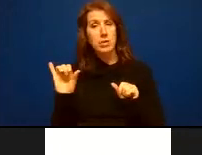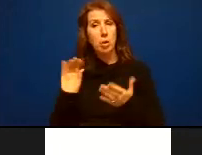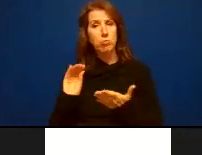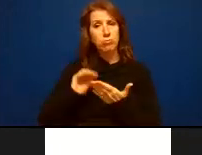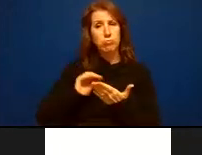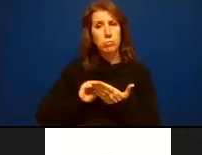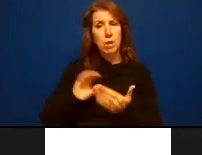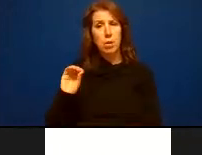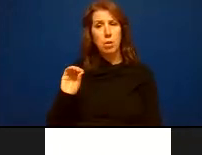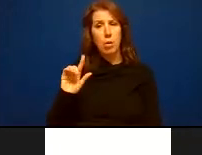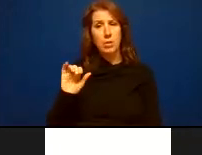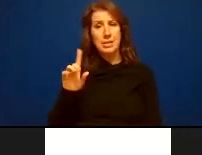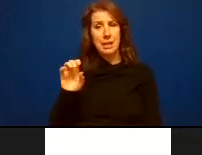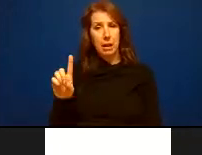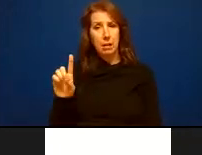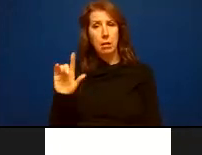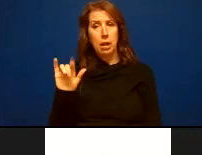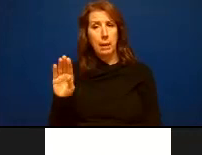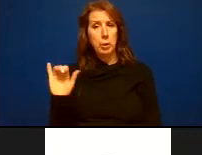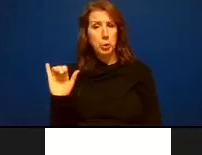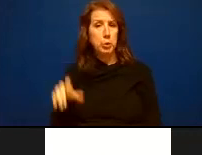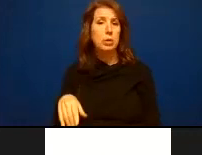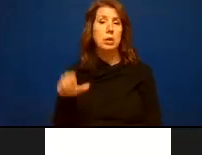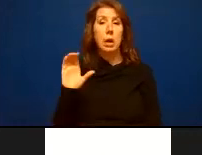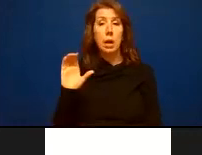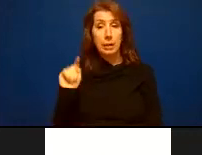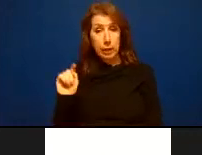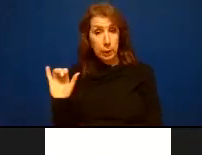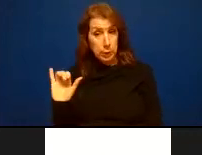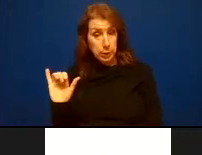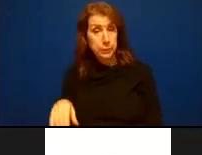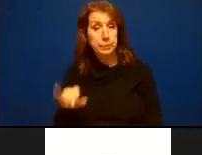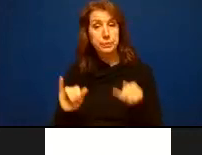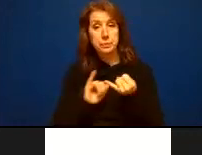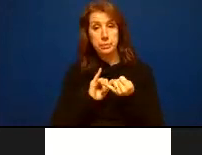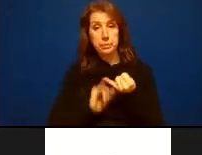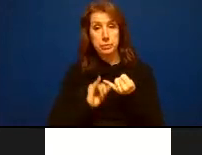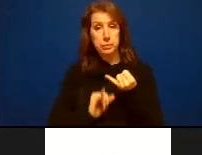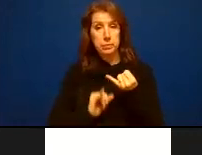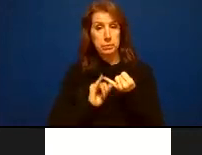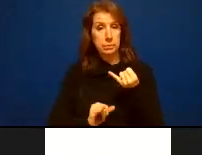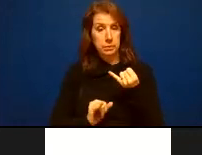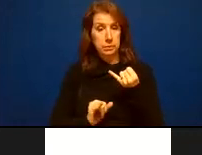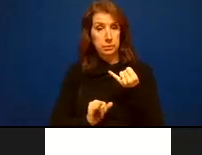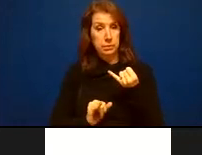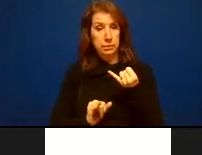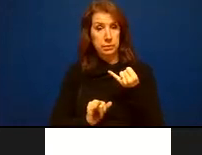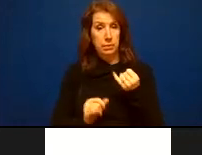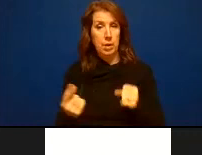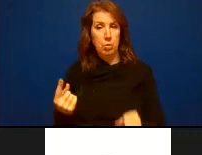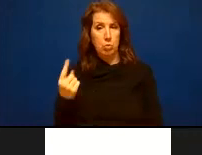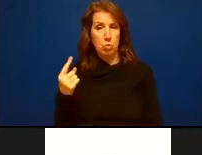There are Olmstead claims in the Connecticut case. And then lastly, there's a case